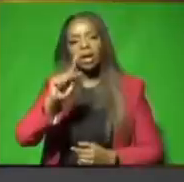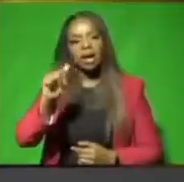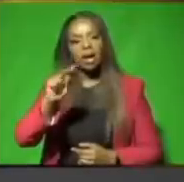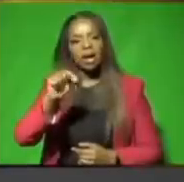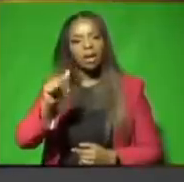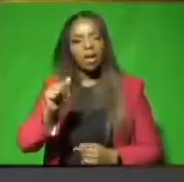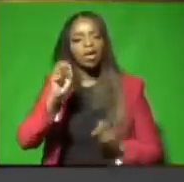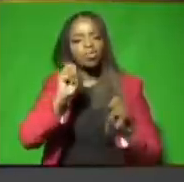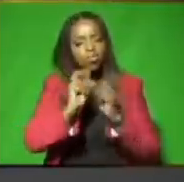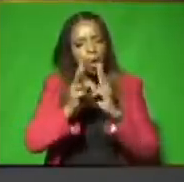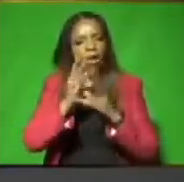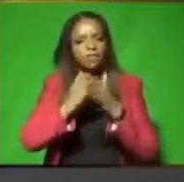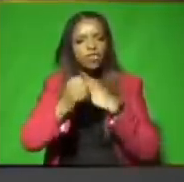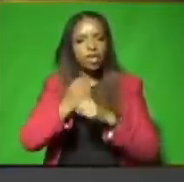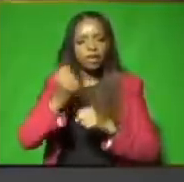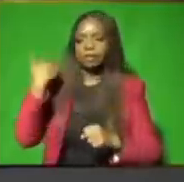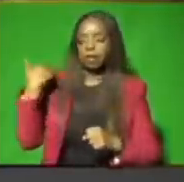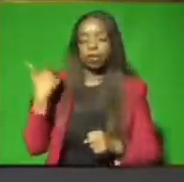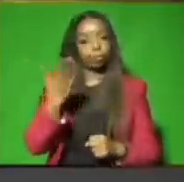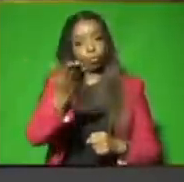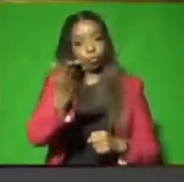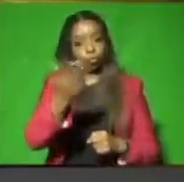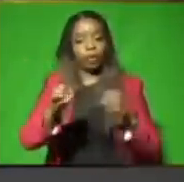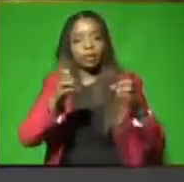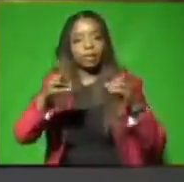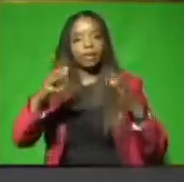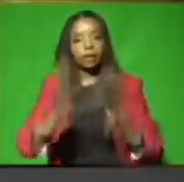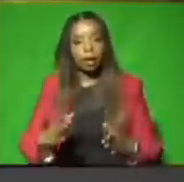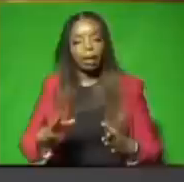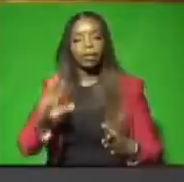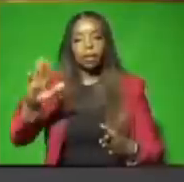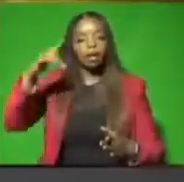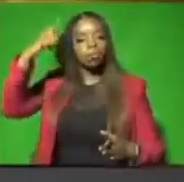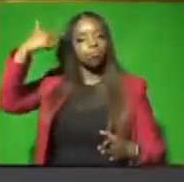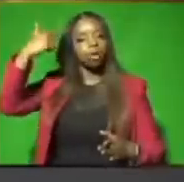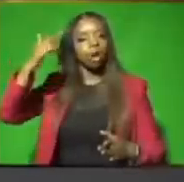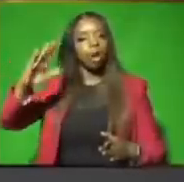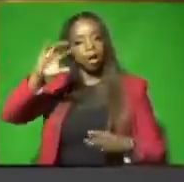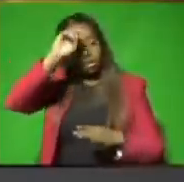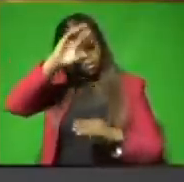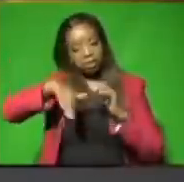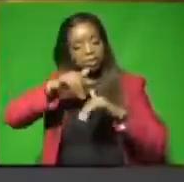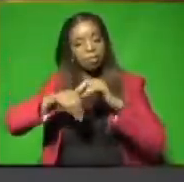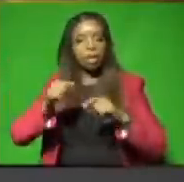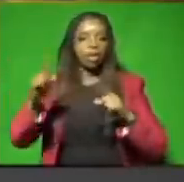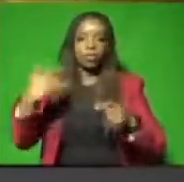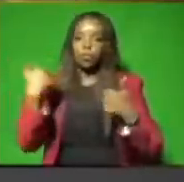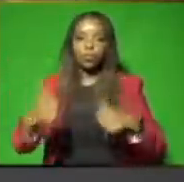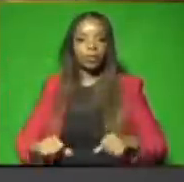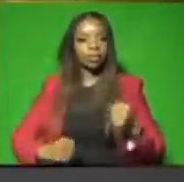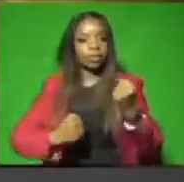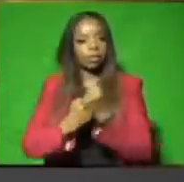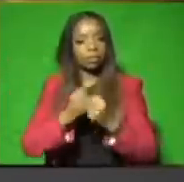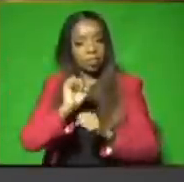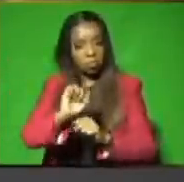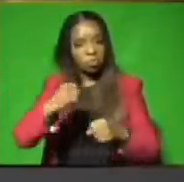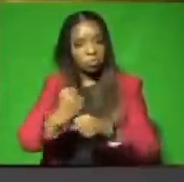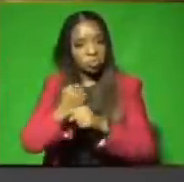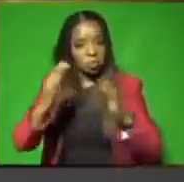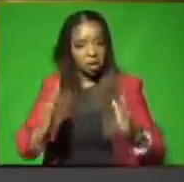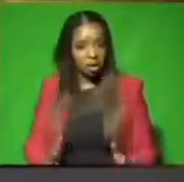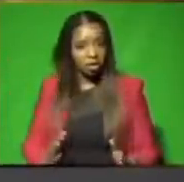as a director and a shareholder of London Mine, you did not take the side of the workers. You called